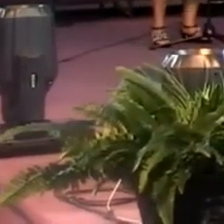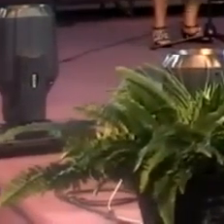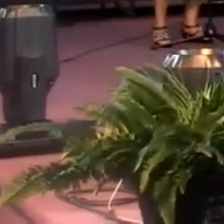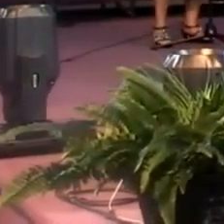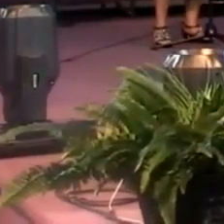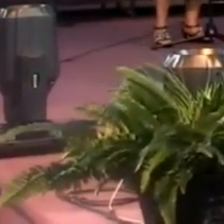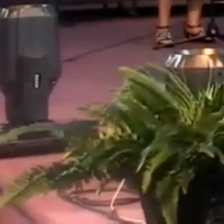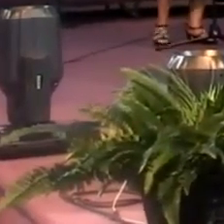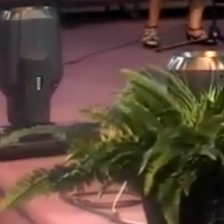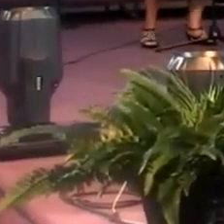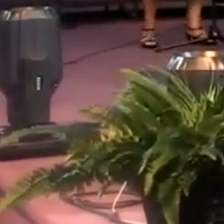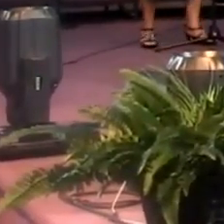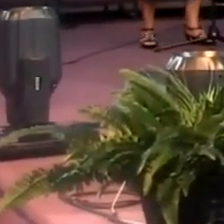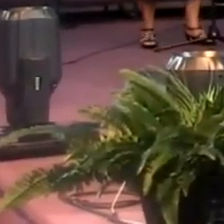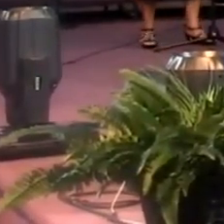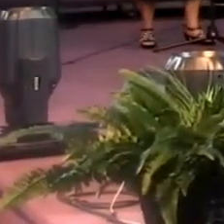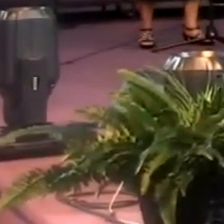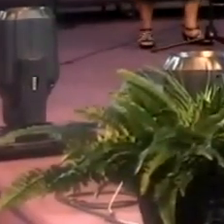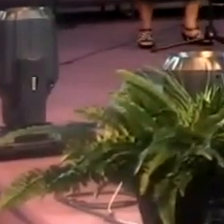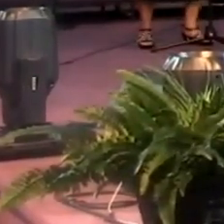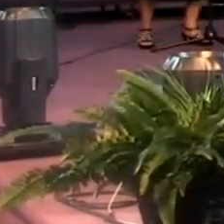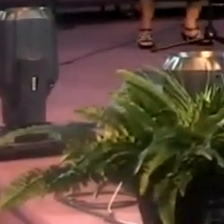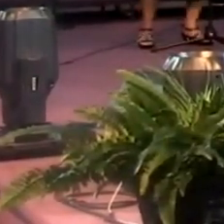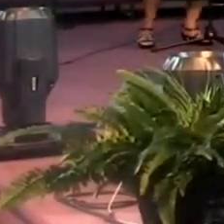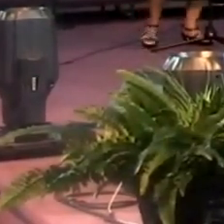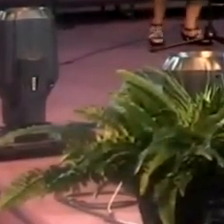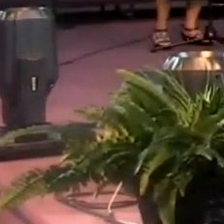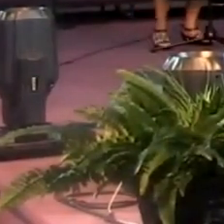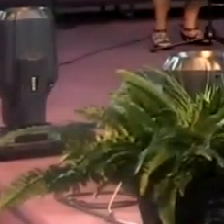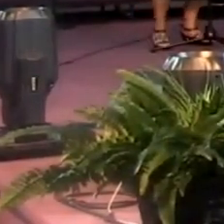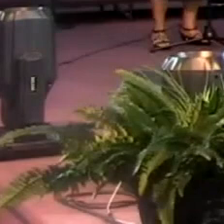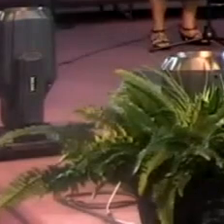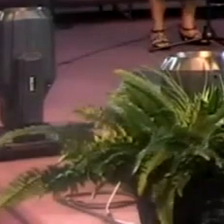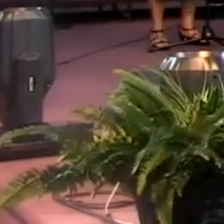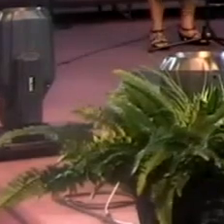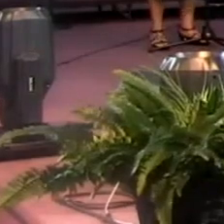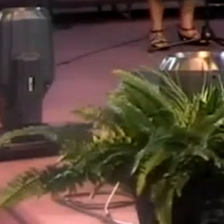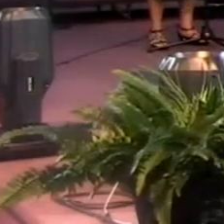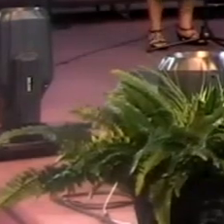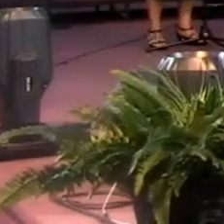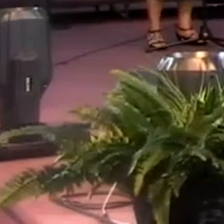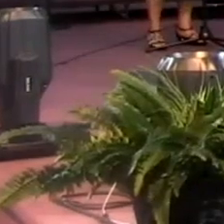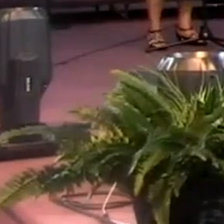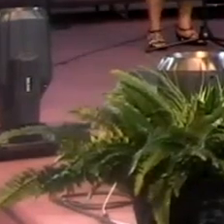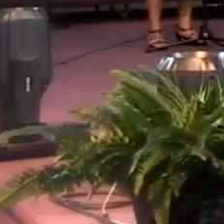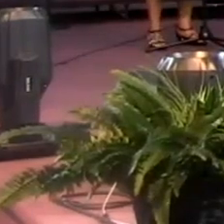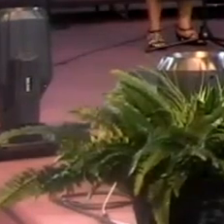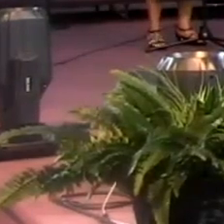Morning. Oh, oh, oh, oh.